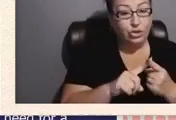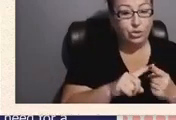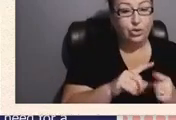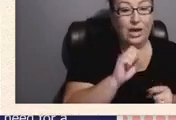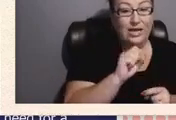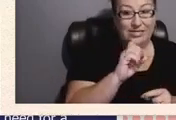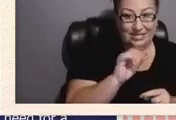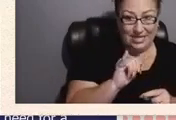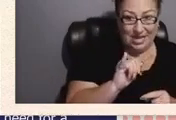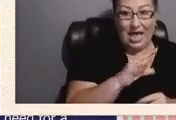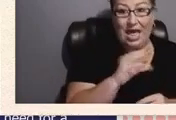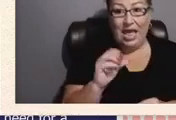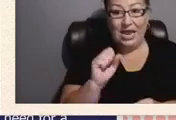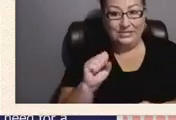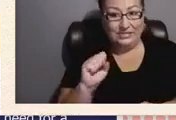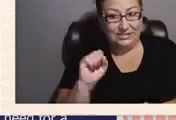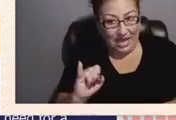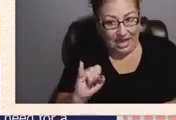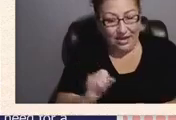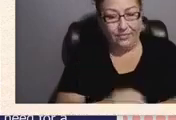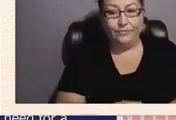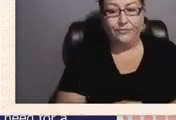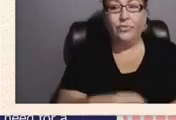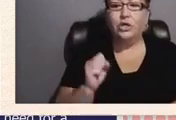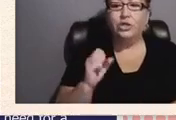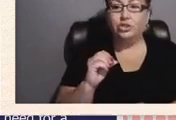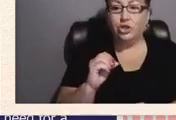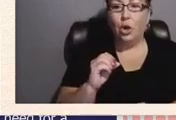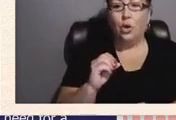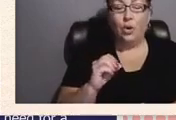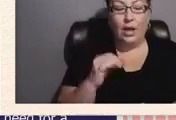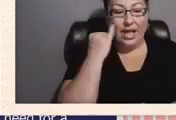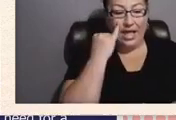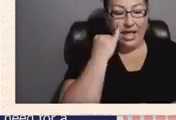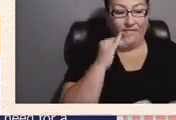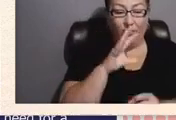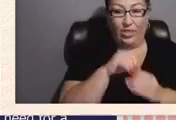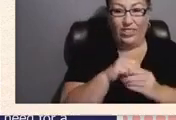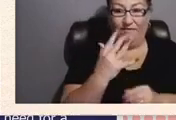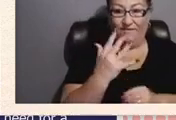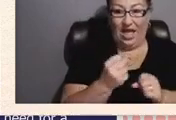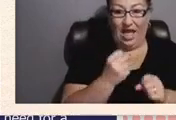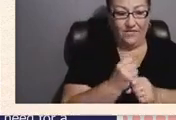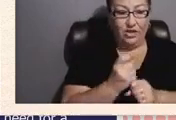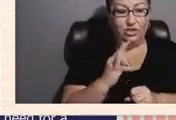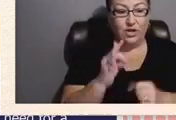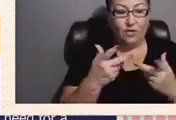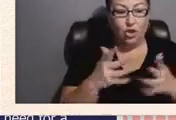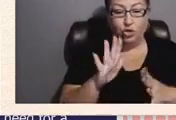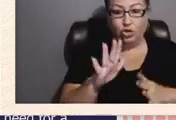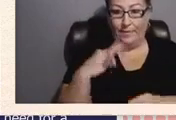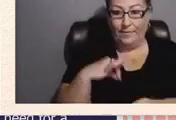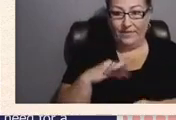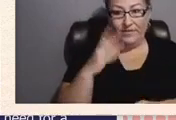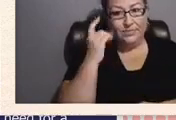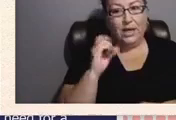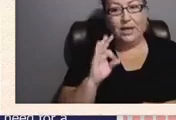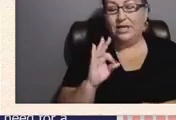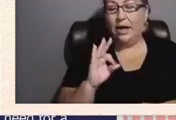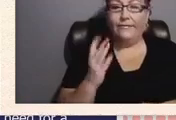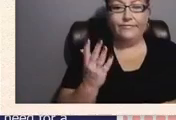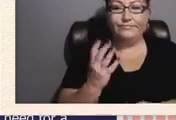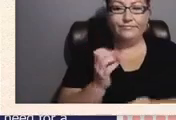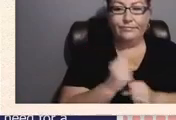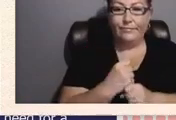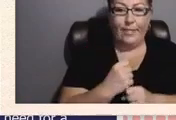and SSI. So, in other words, if within 5 years of losing your benefits due to making substantial